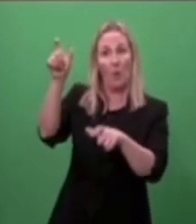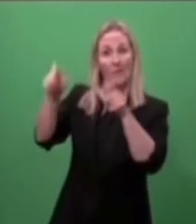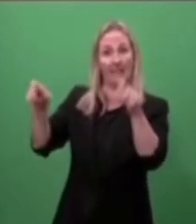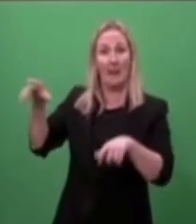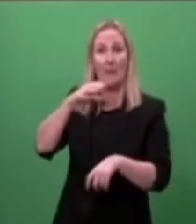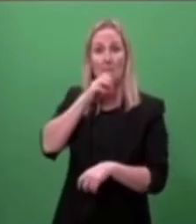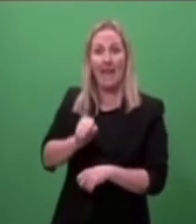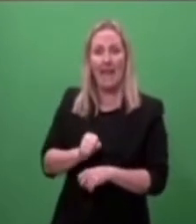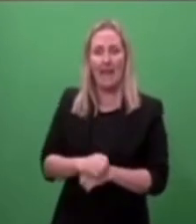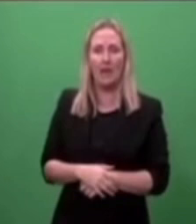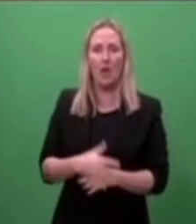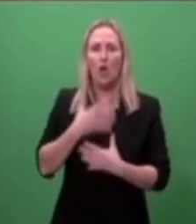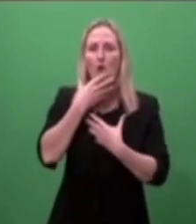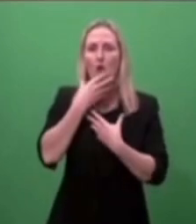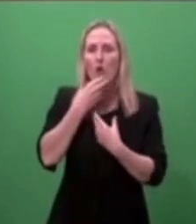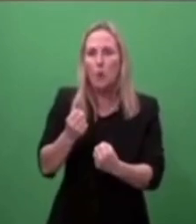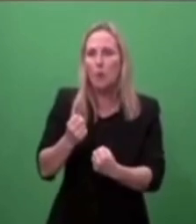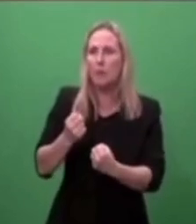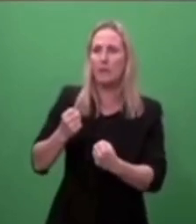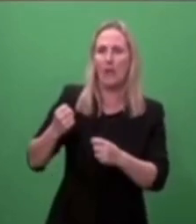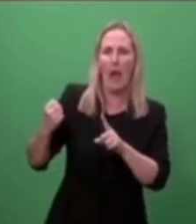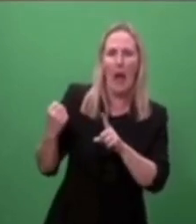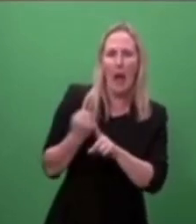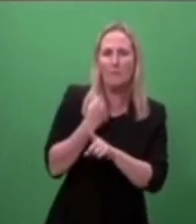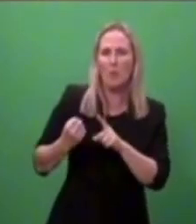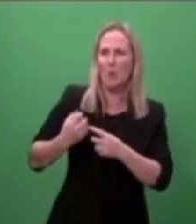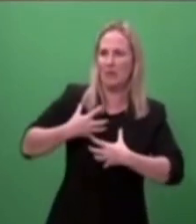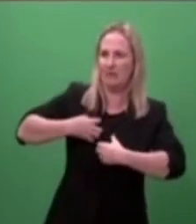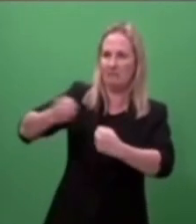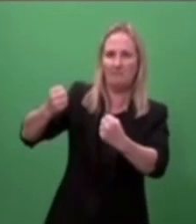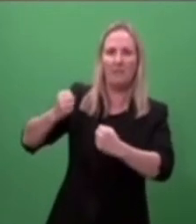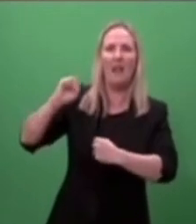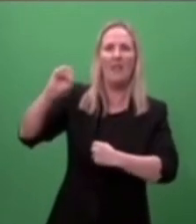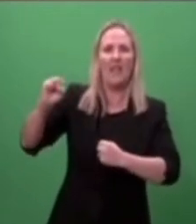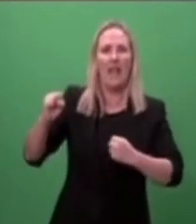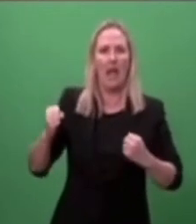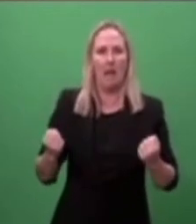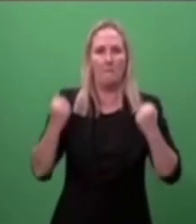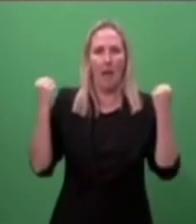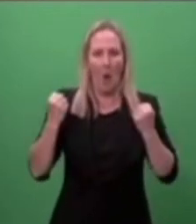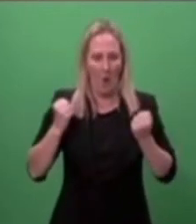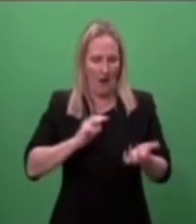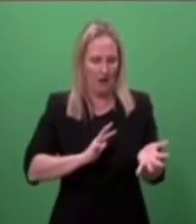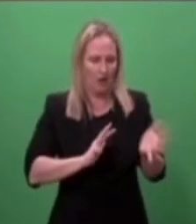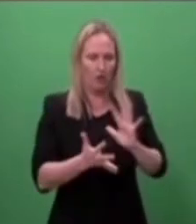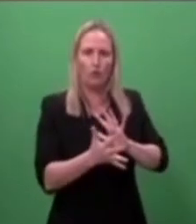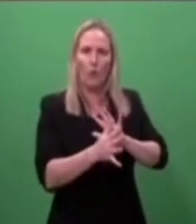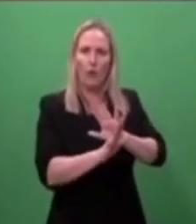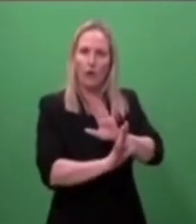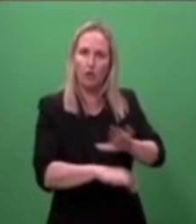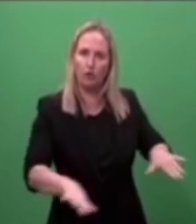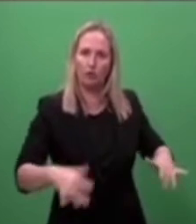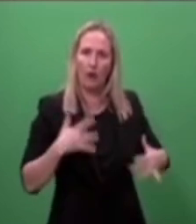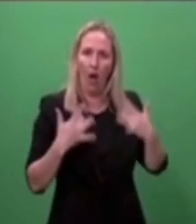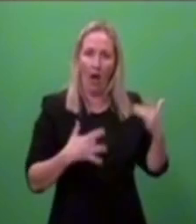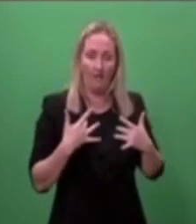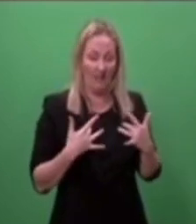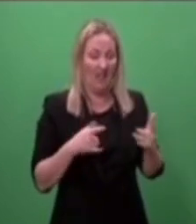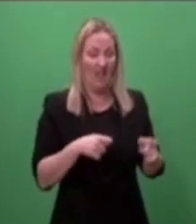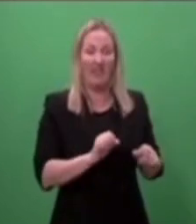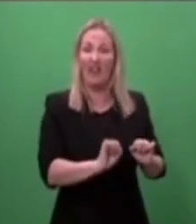spiritual and physical power and dominance, destroyed the lives of children, and then discarded them.